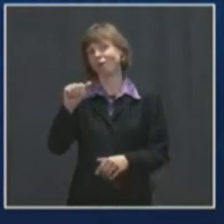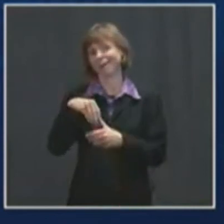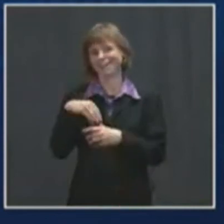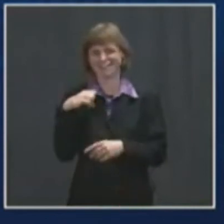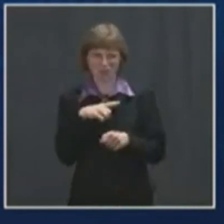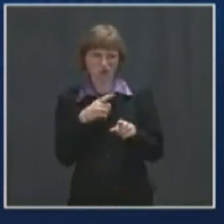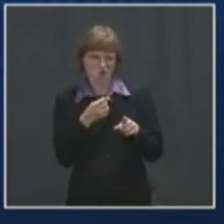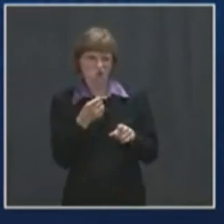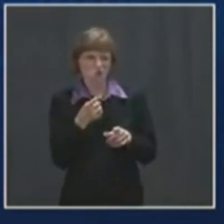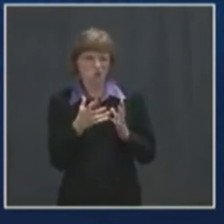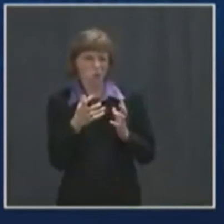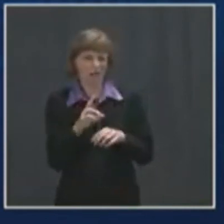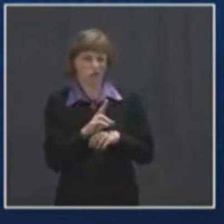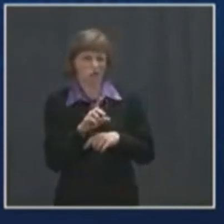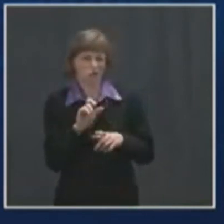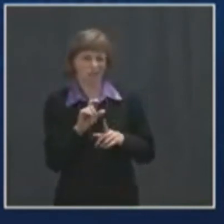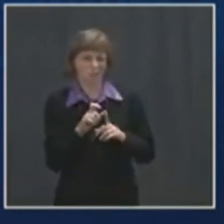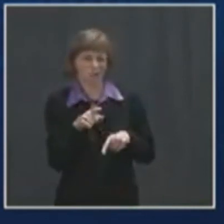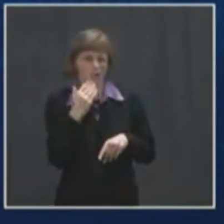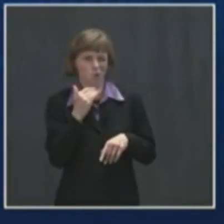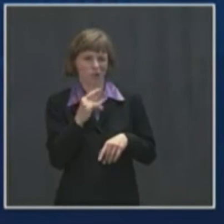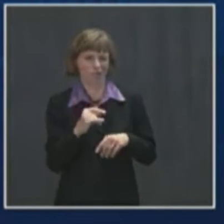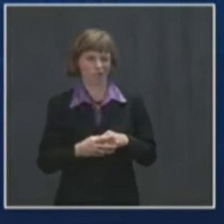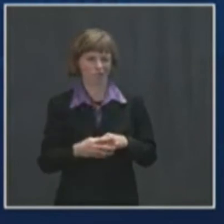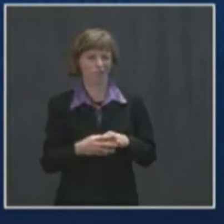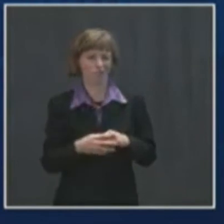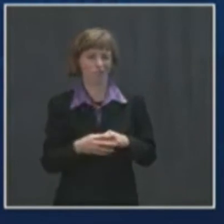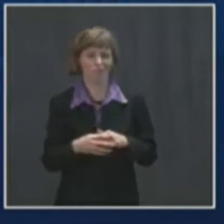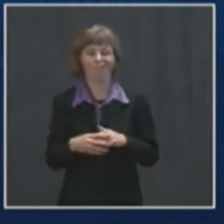use that word, I know it. There was a